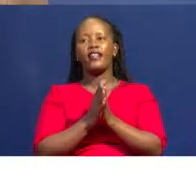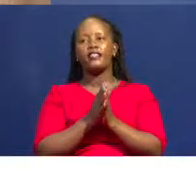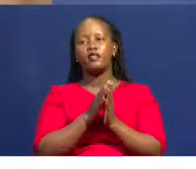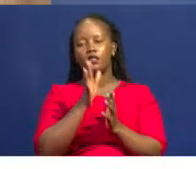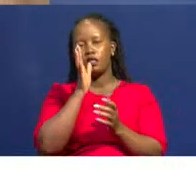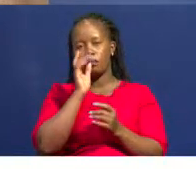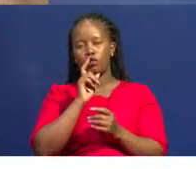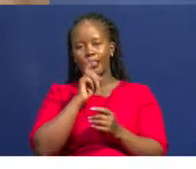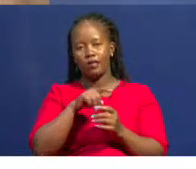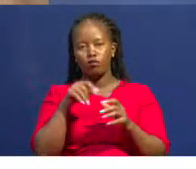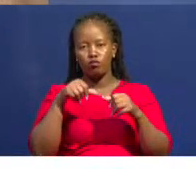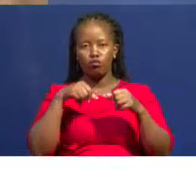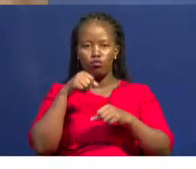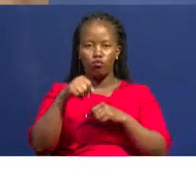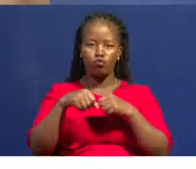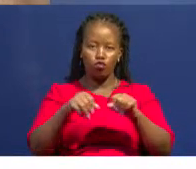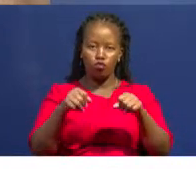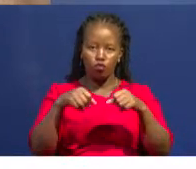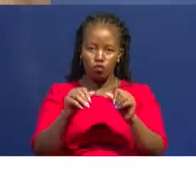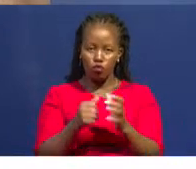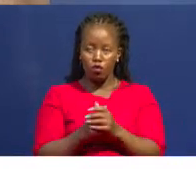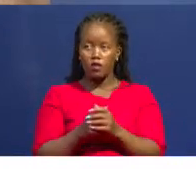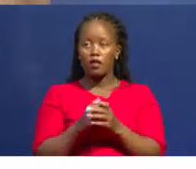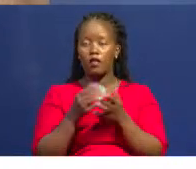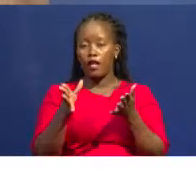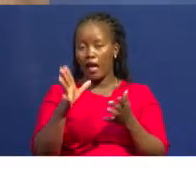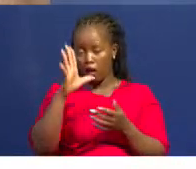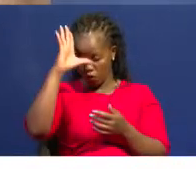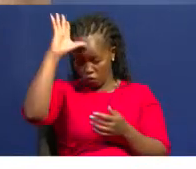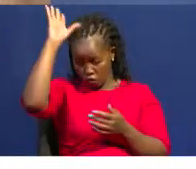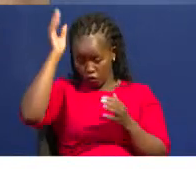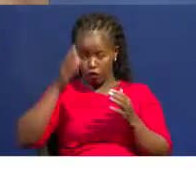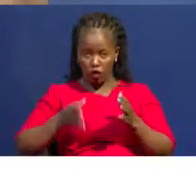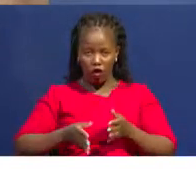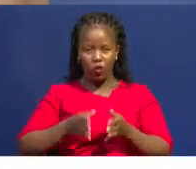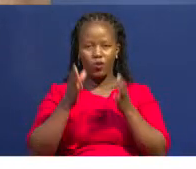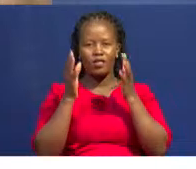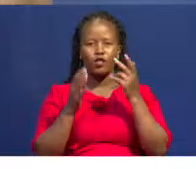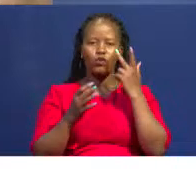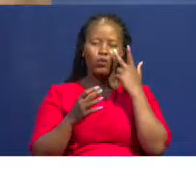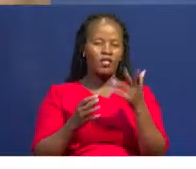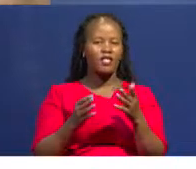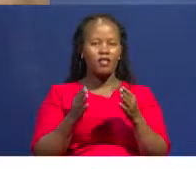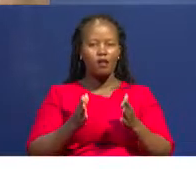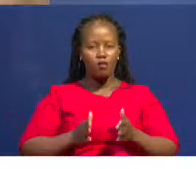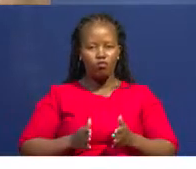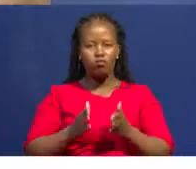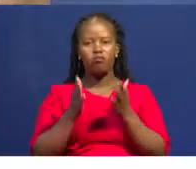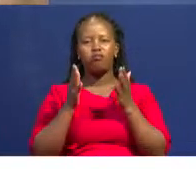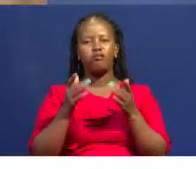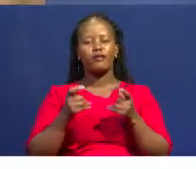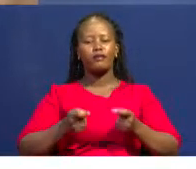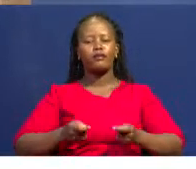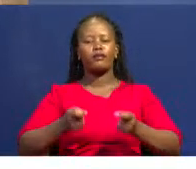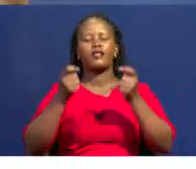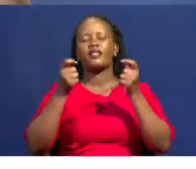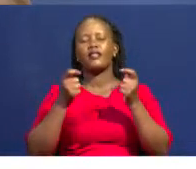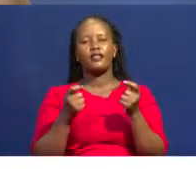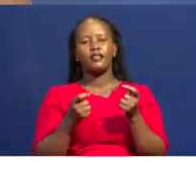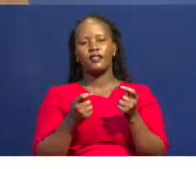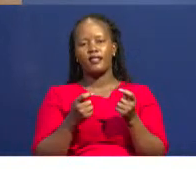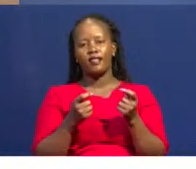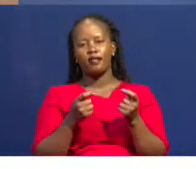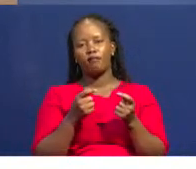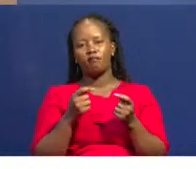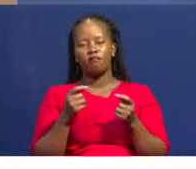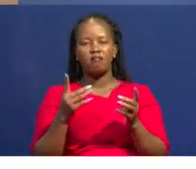find Mkokoteni, boda-boda, tuk-tuk, matatus, small cars, lorries, truck, all are mixed